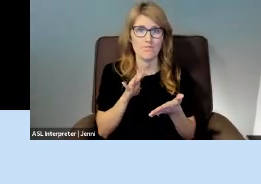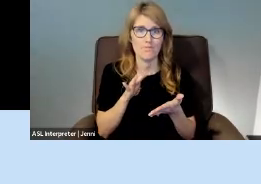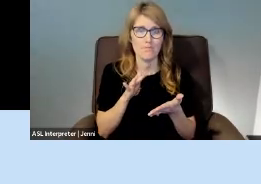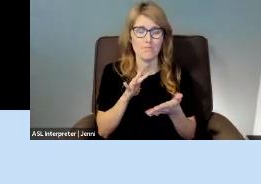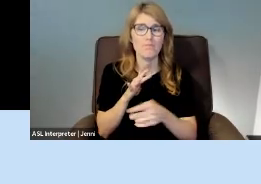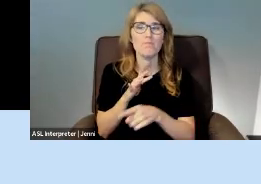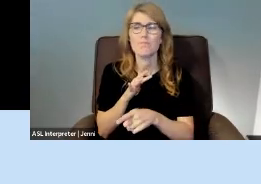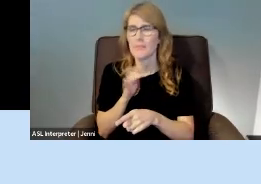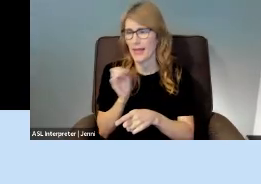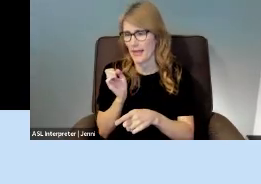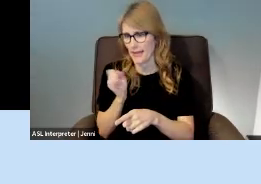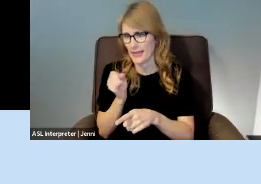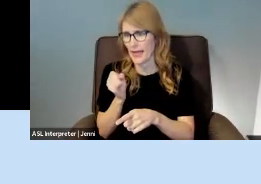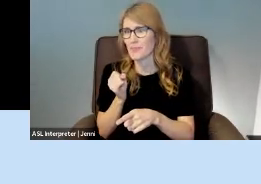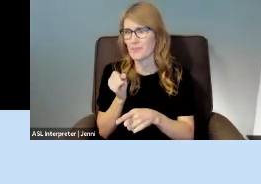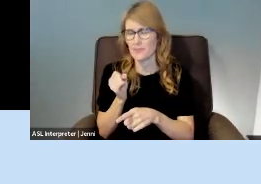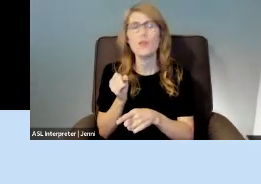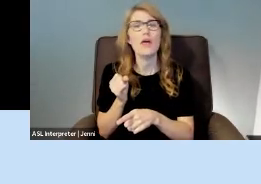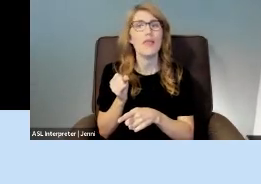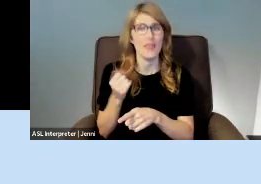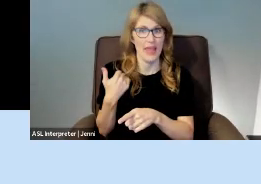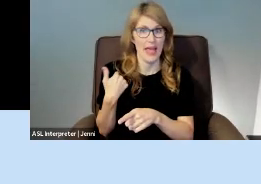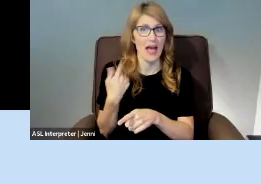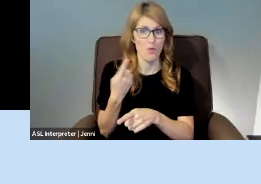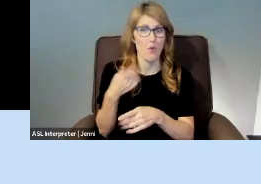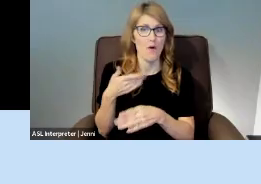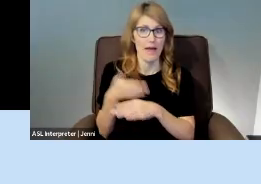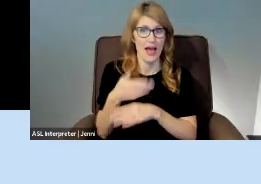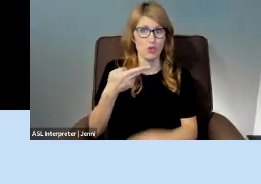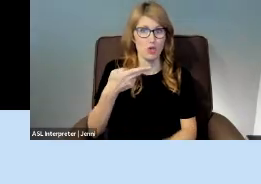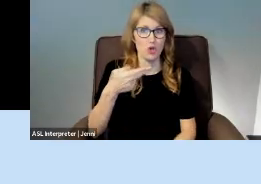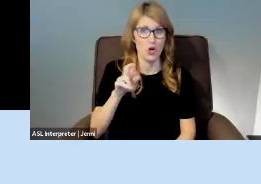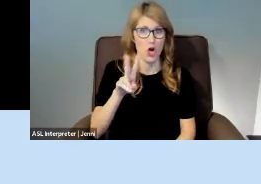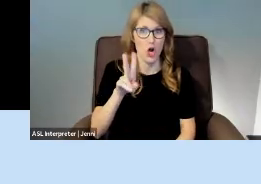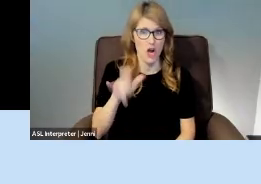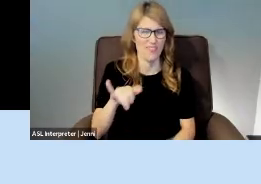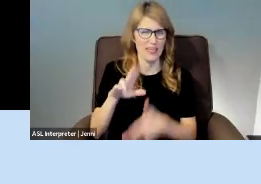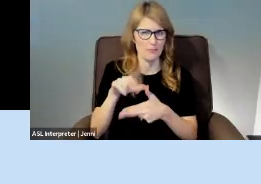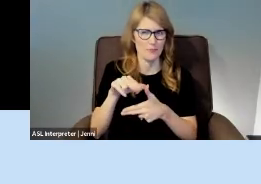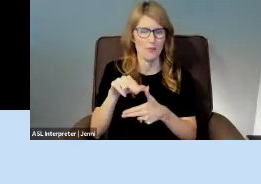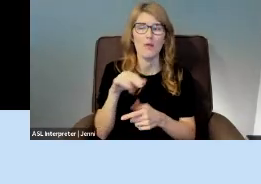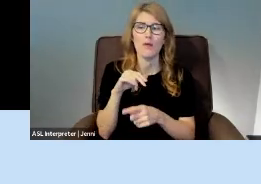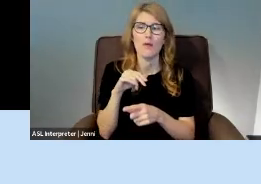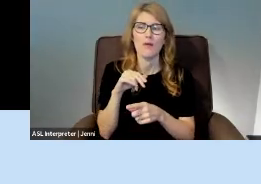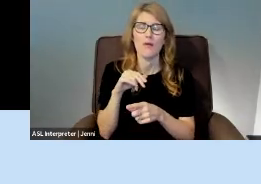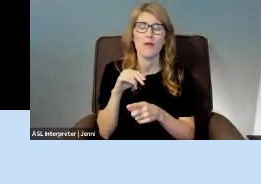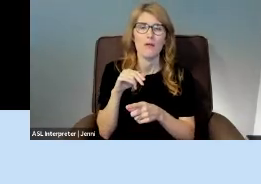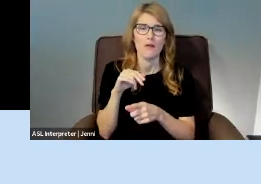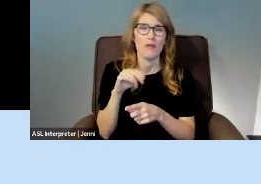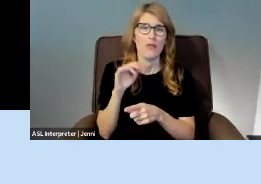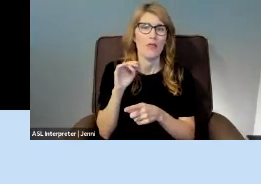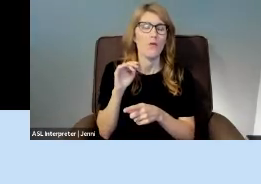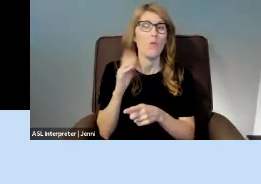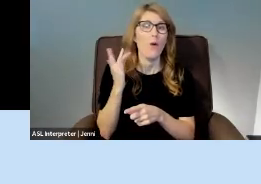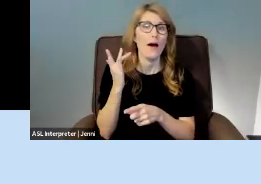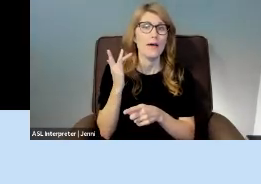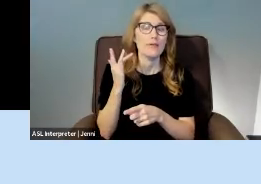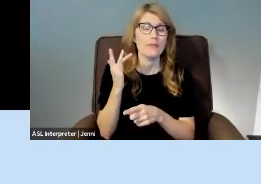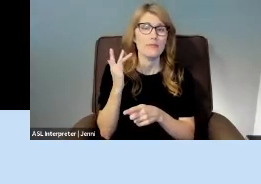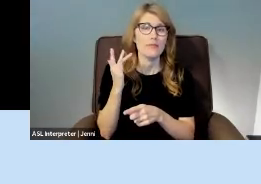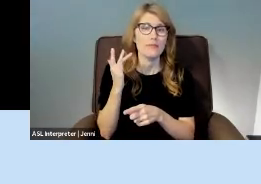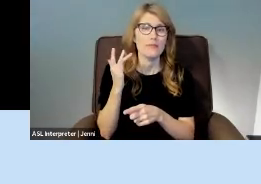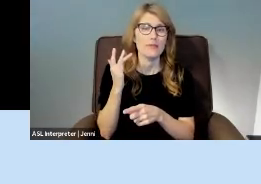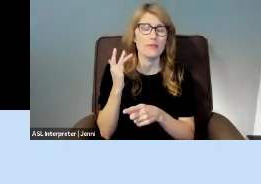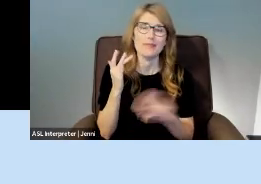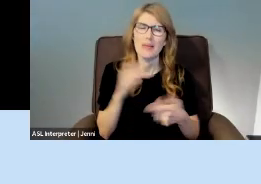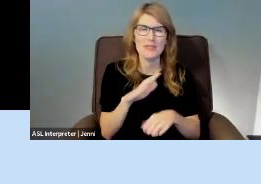Yes, there was one after Harvey that was based on FEMA's